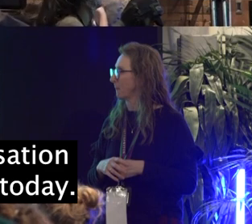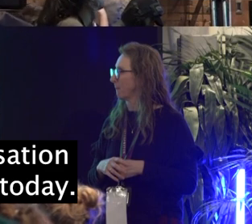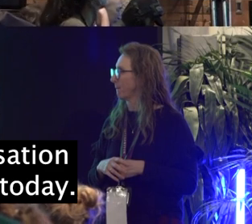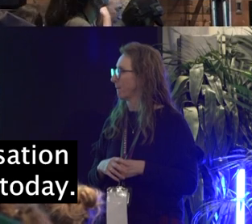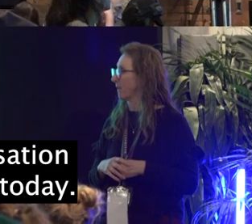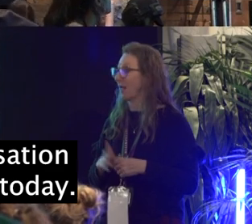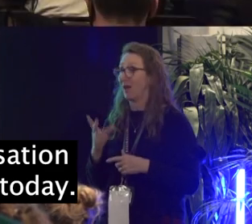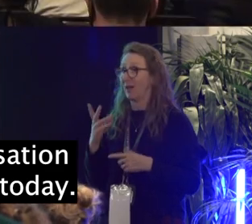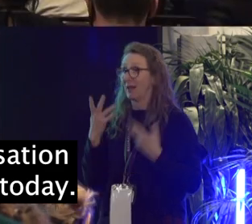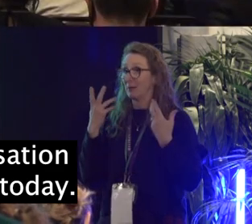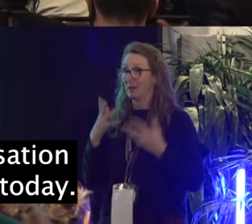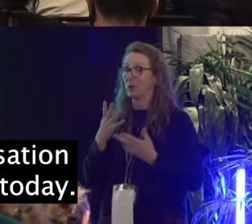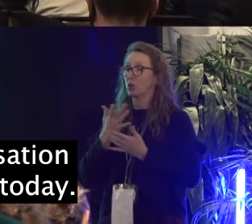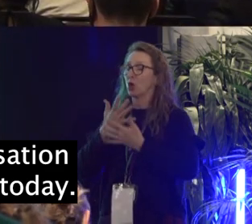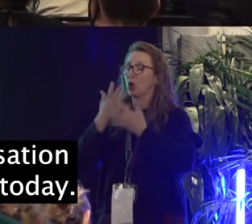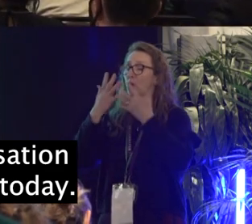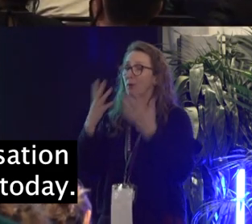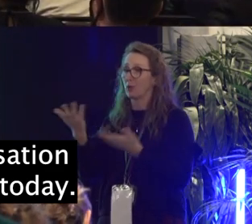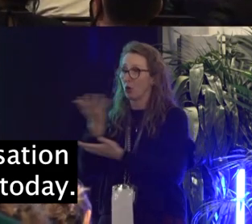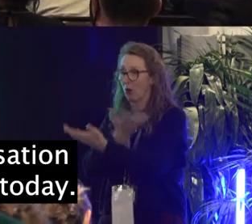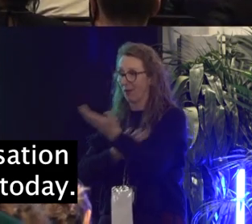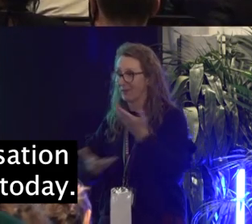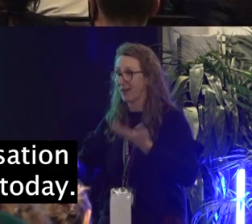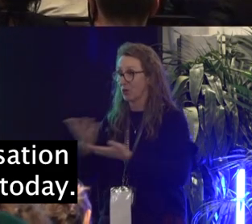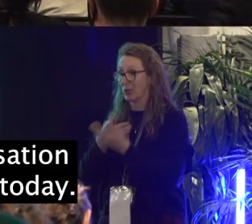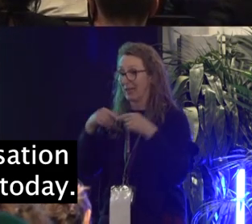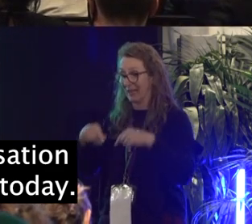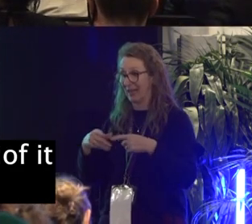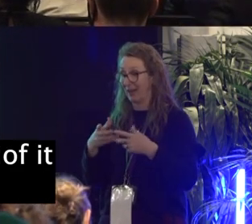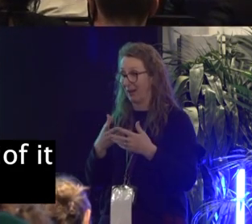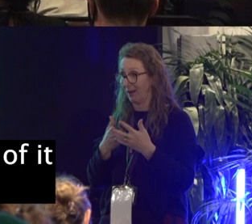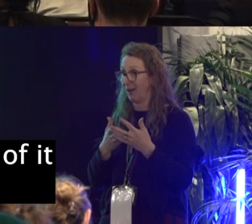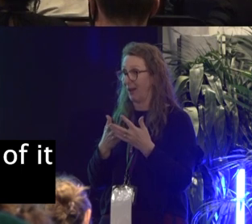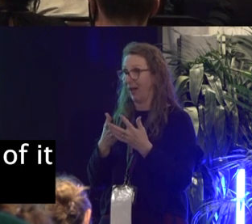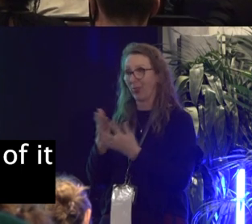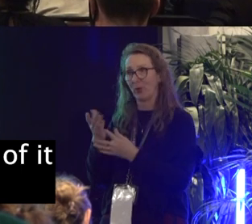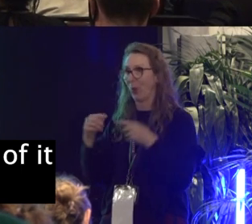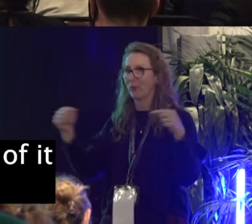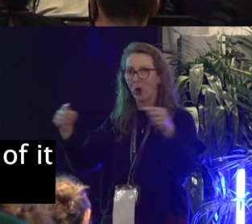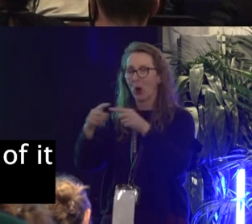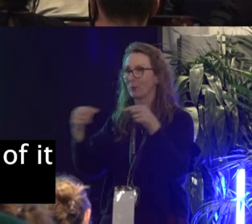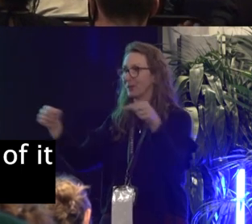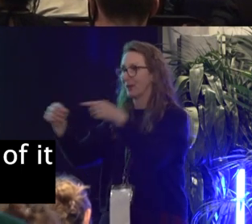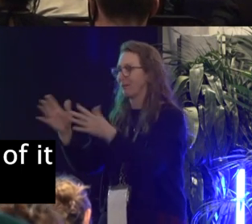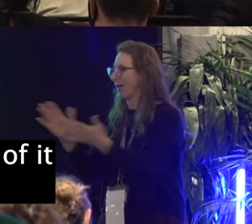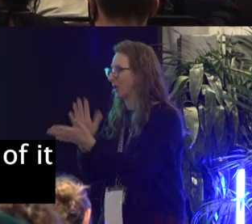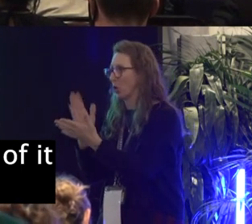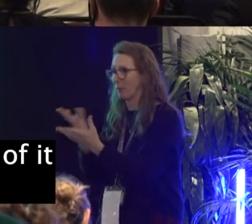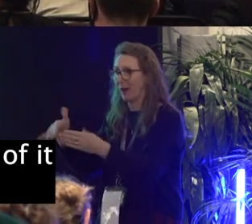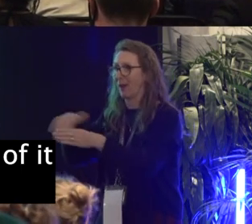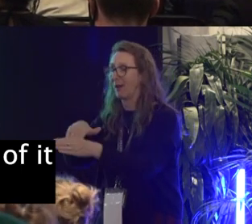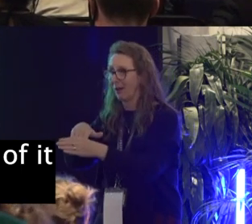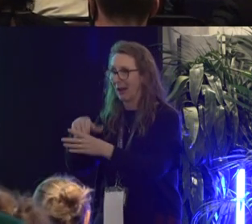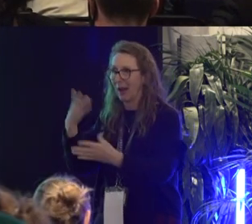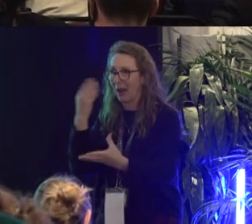There has been so much conversation in here and across all the rooms today. I've really enjoyed being a part of it and listening